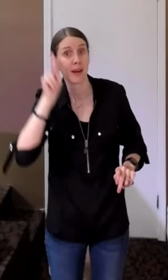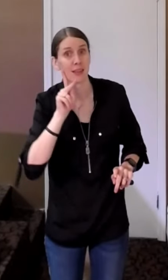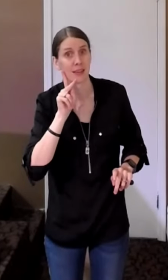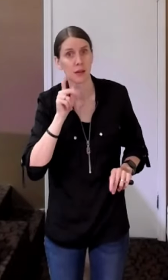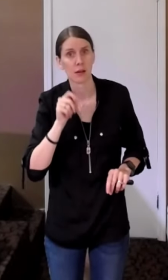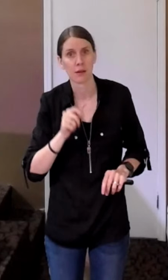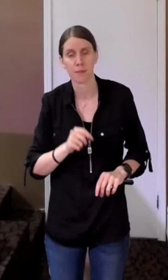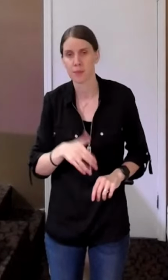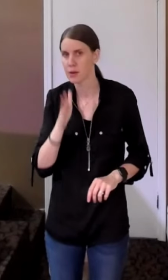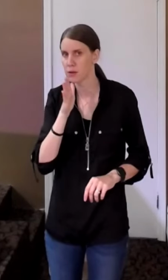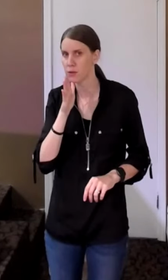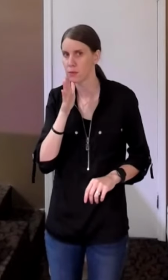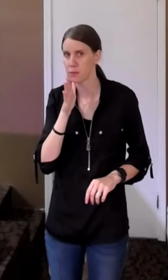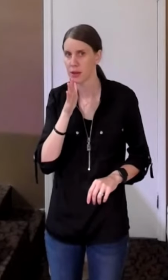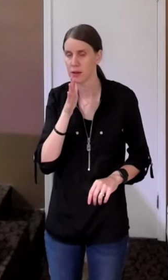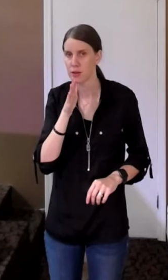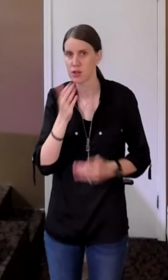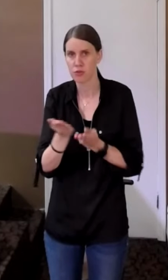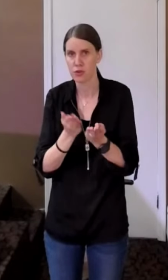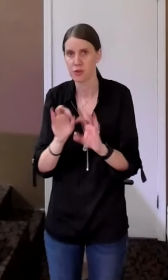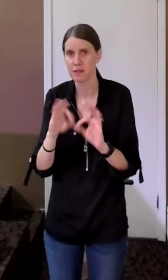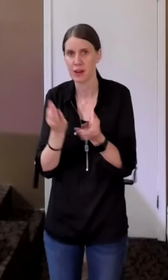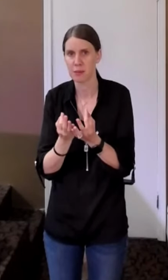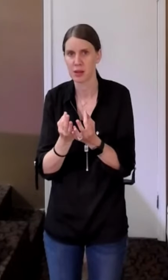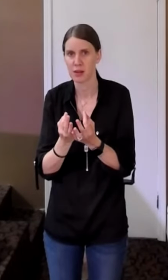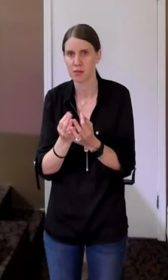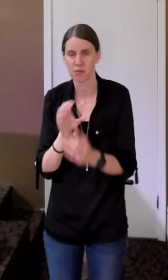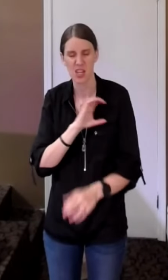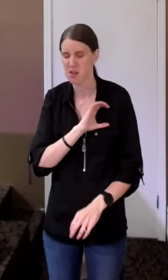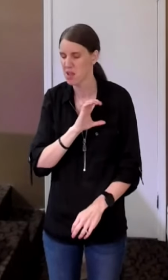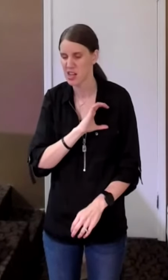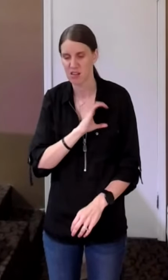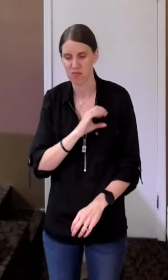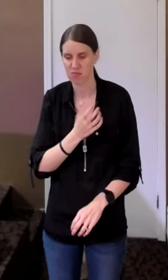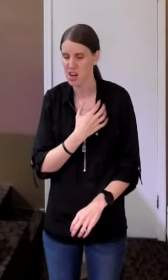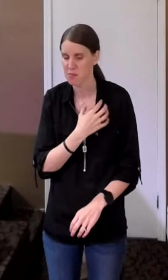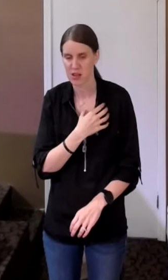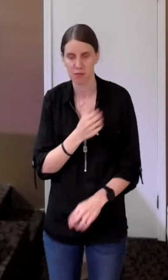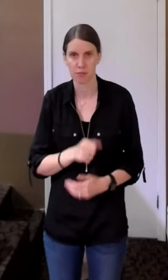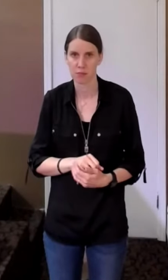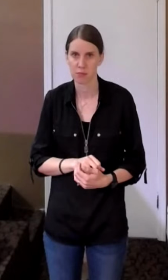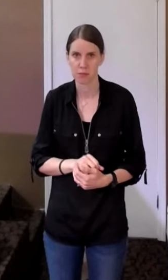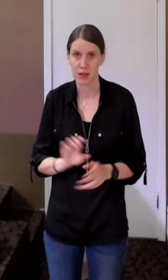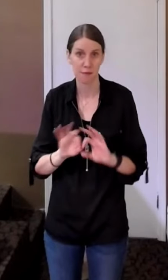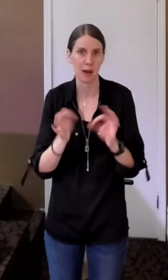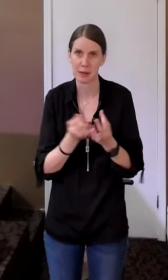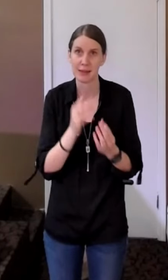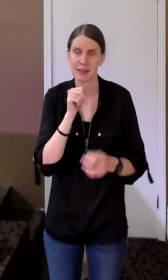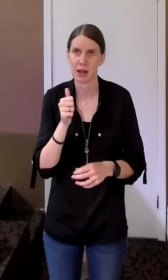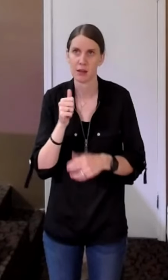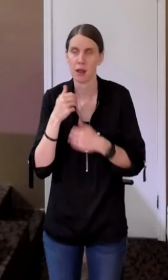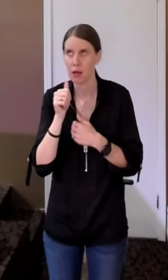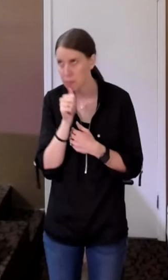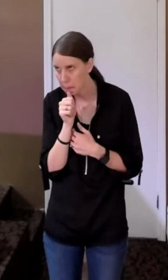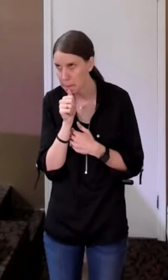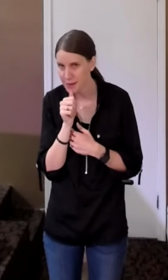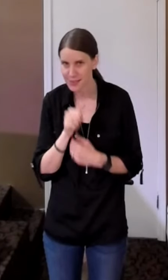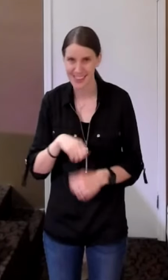She serves her family without complaint. Your family's not a burden, even though we